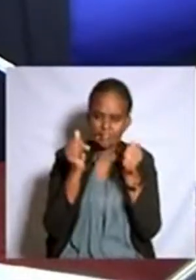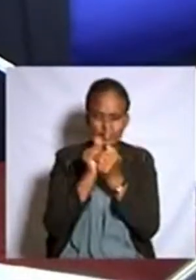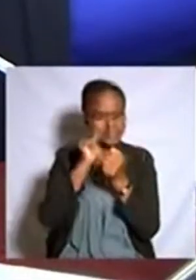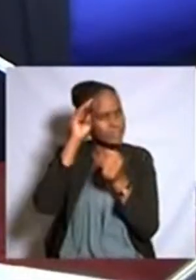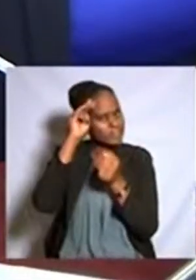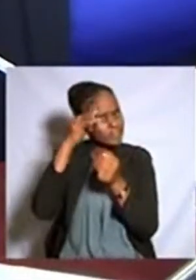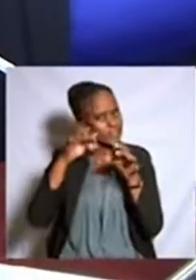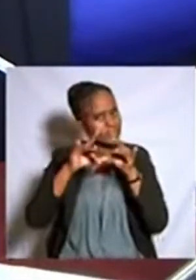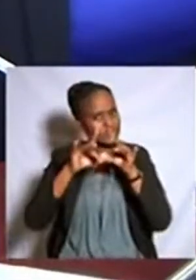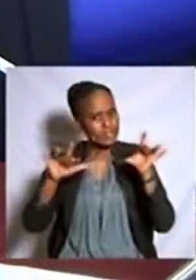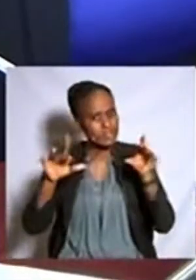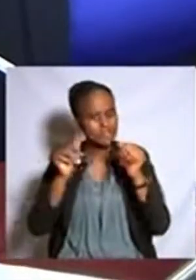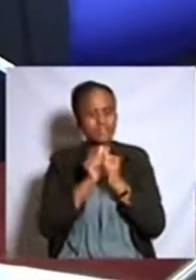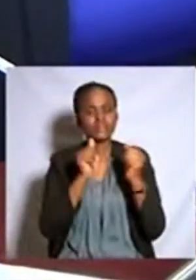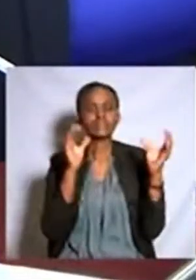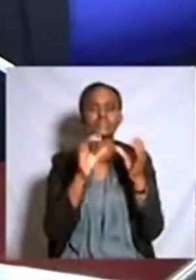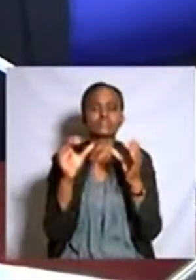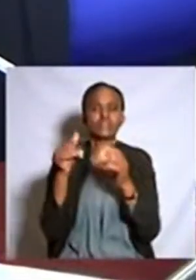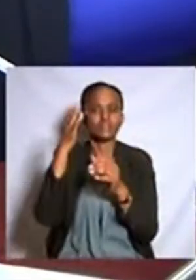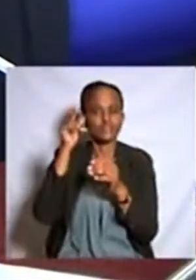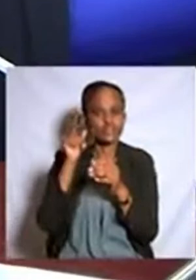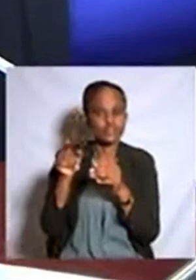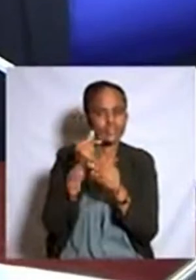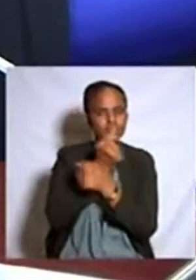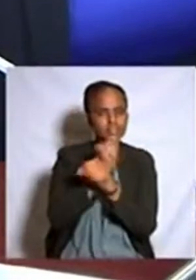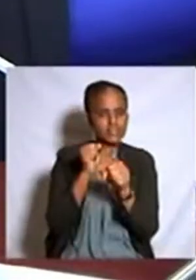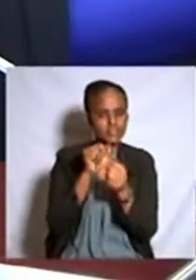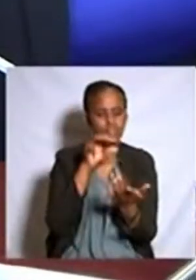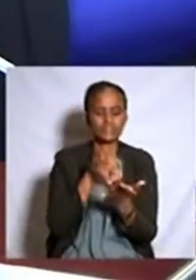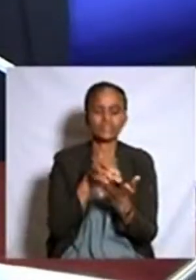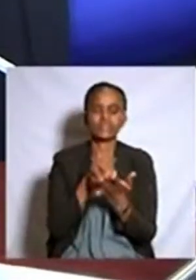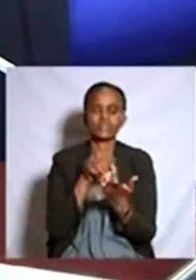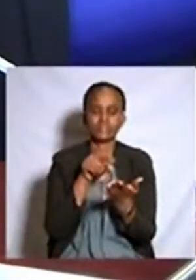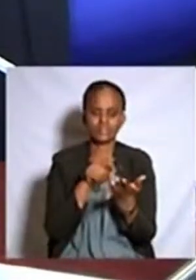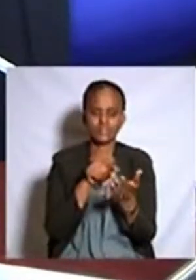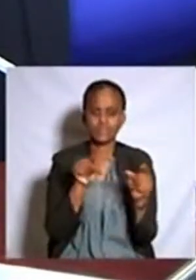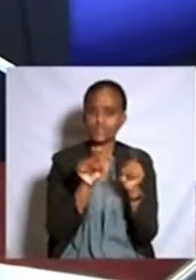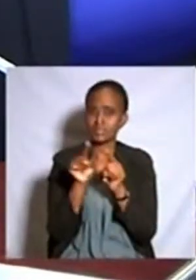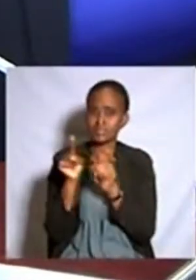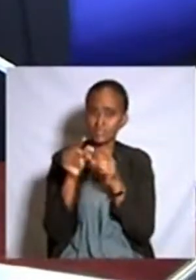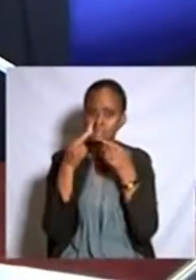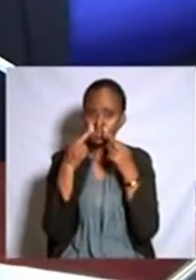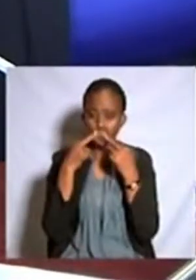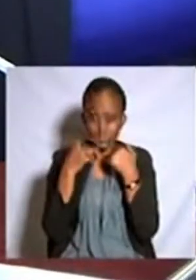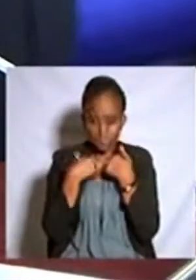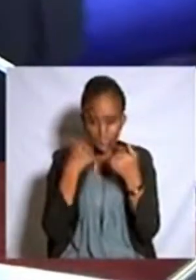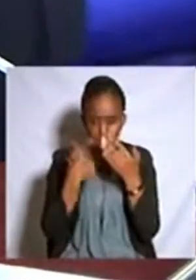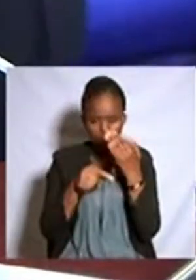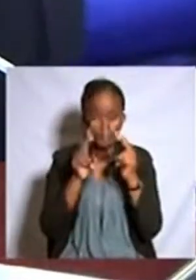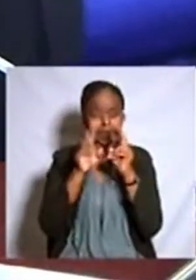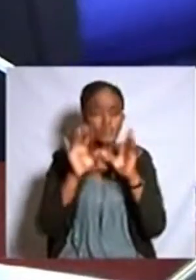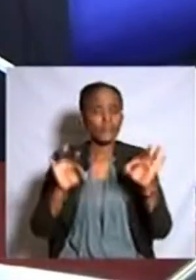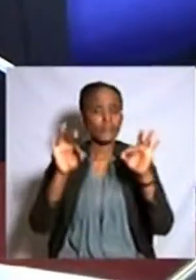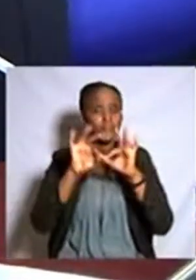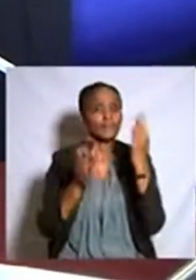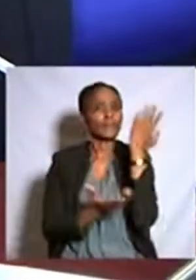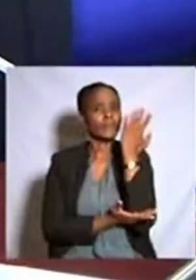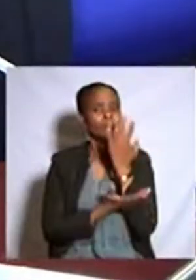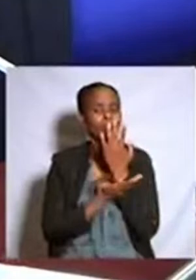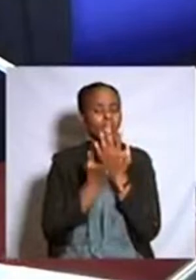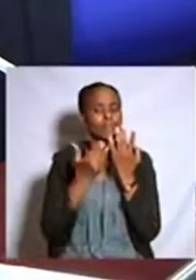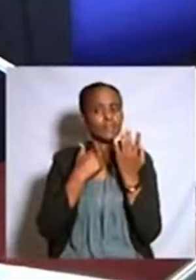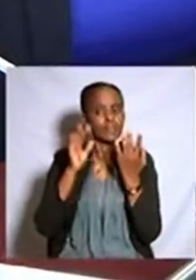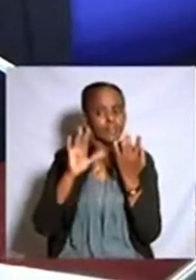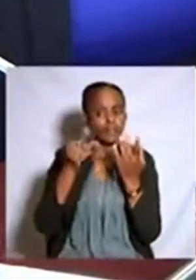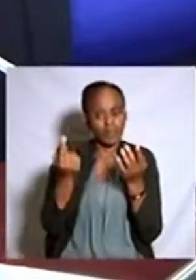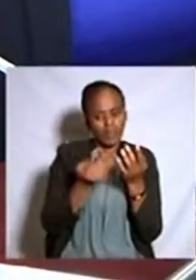and the councils for the resolution of the matter. As a result, there has been significant improvement, with only